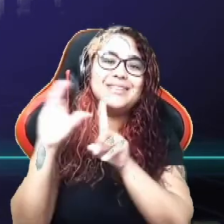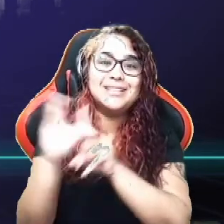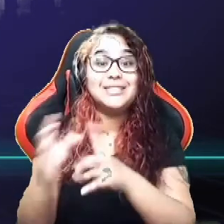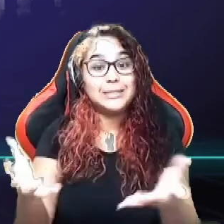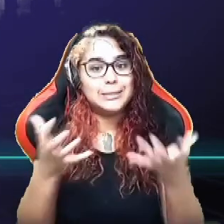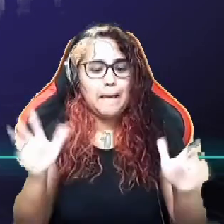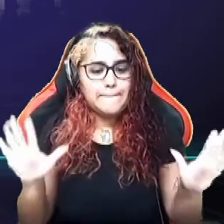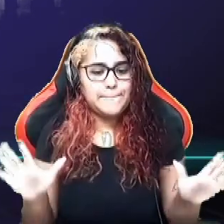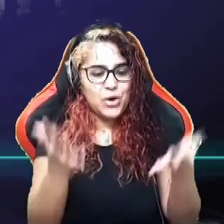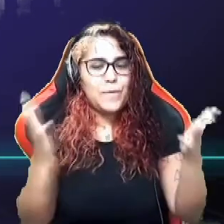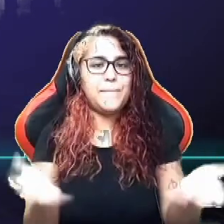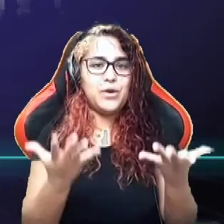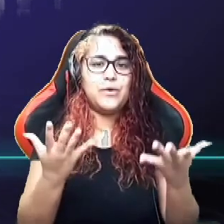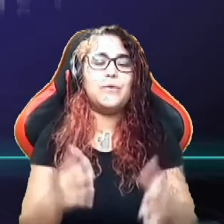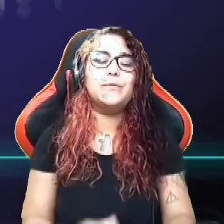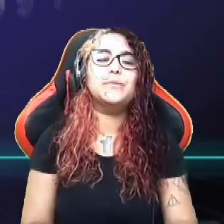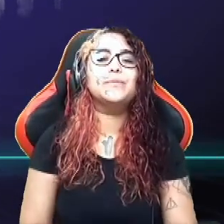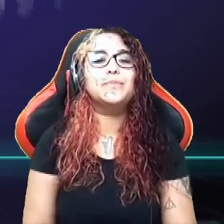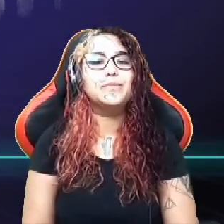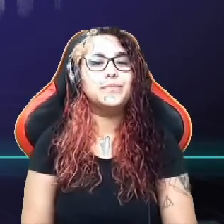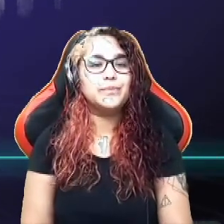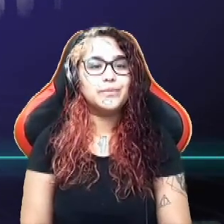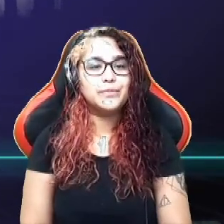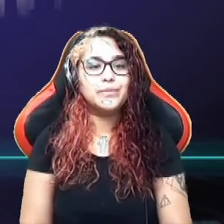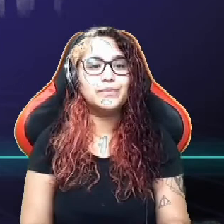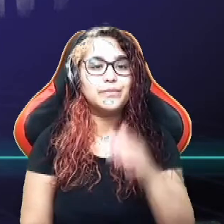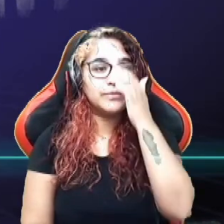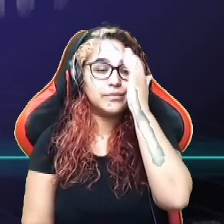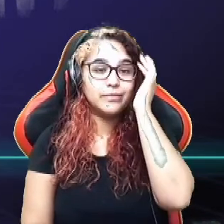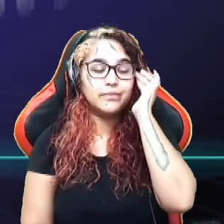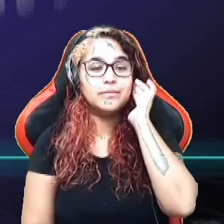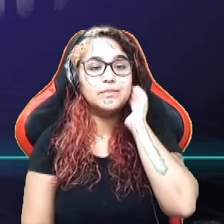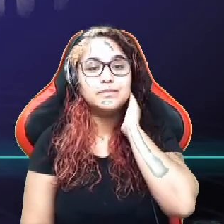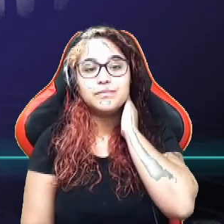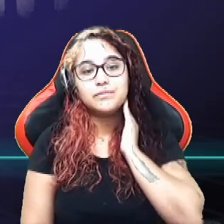be more relevant and really to thrive.